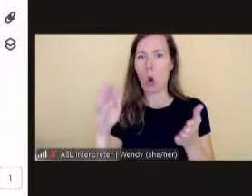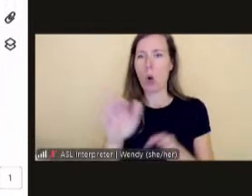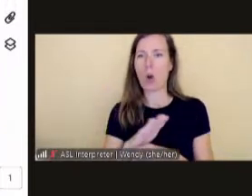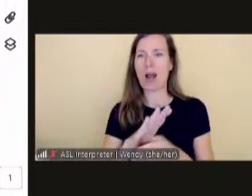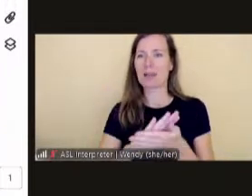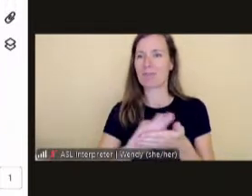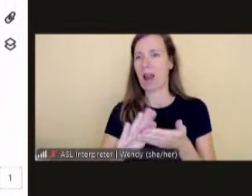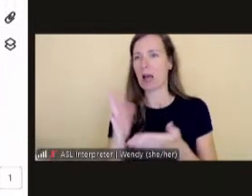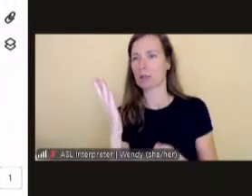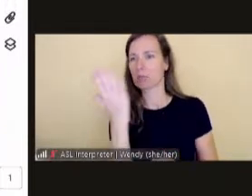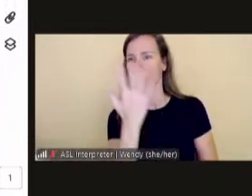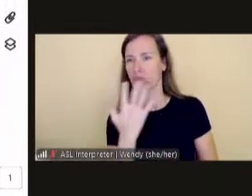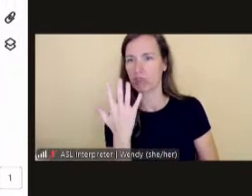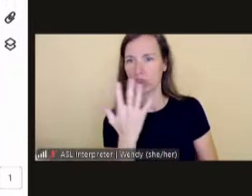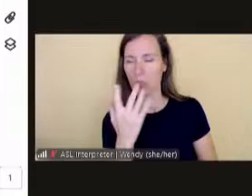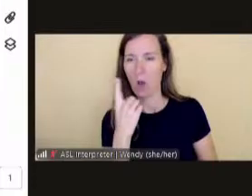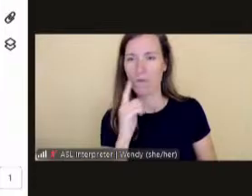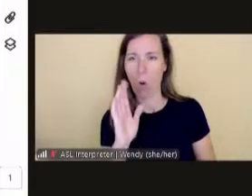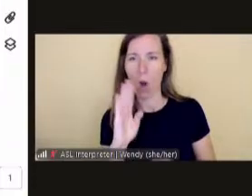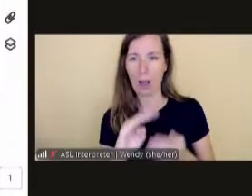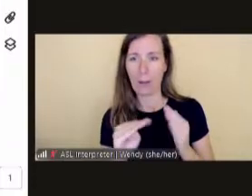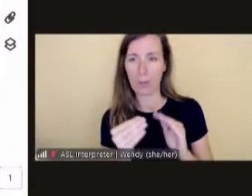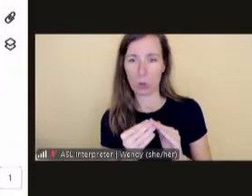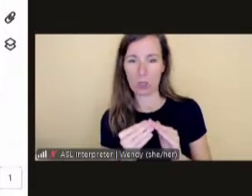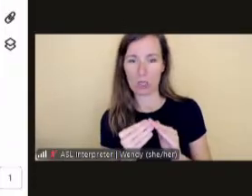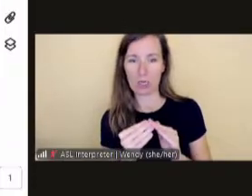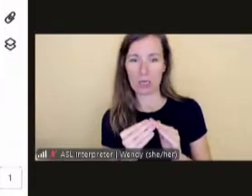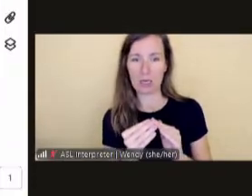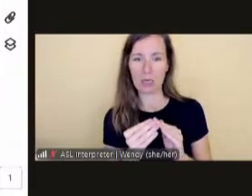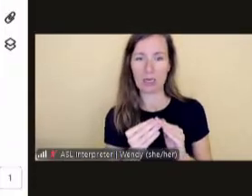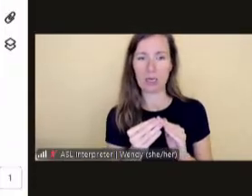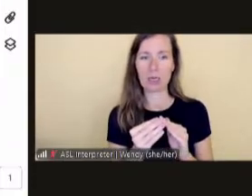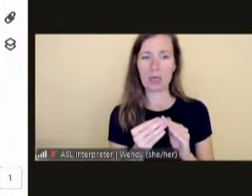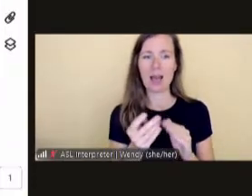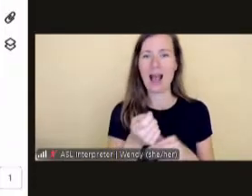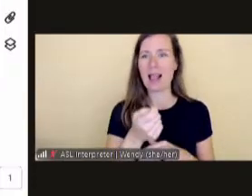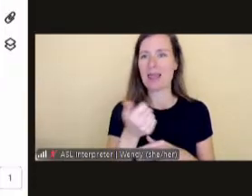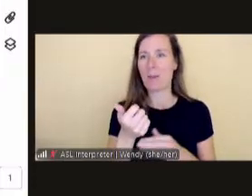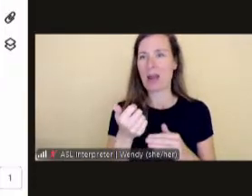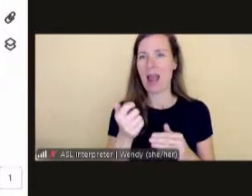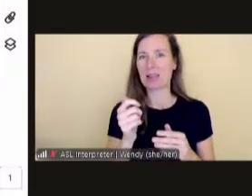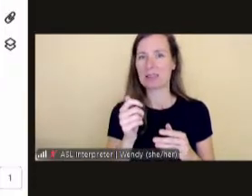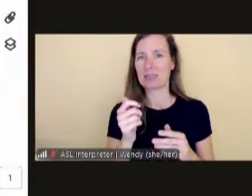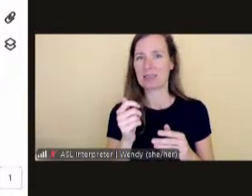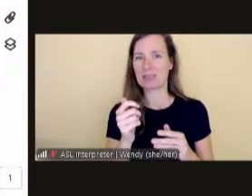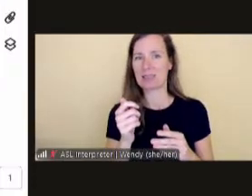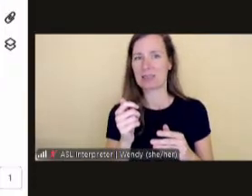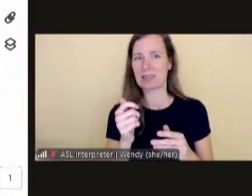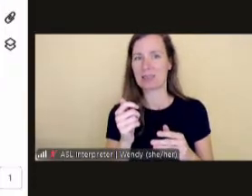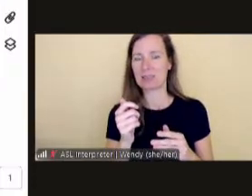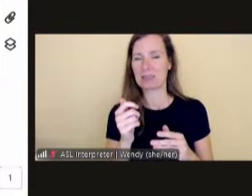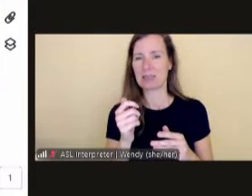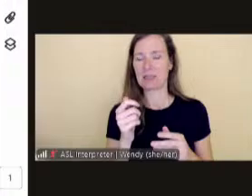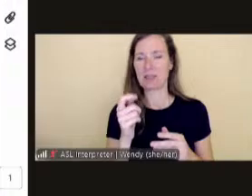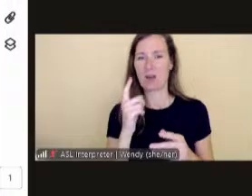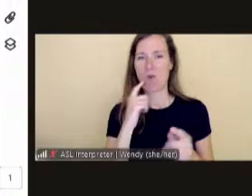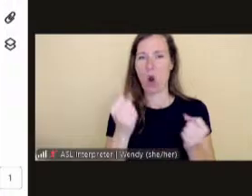community, eliminates a situation where you have driveways that cut through the